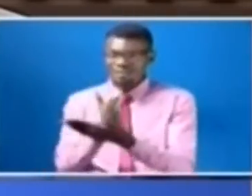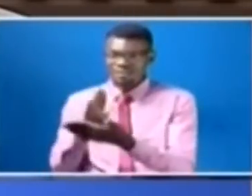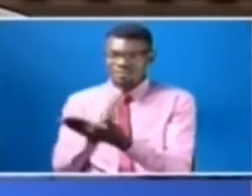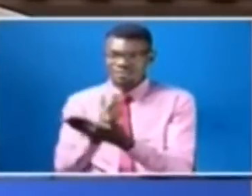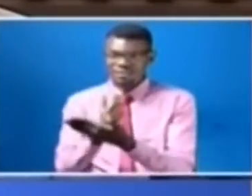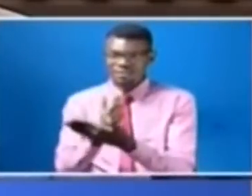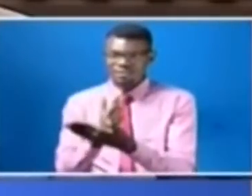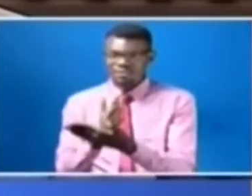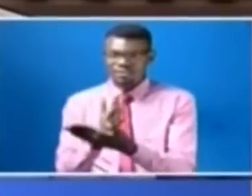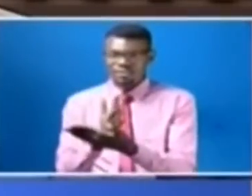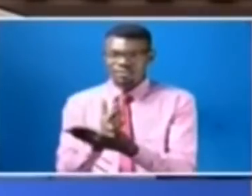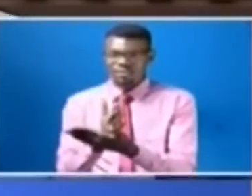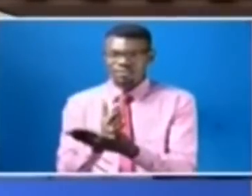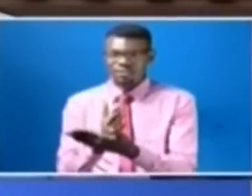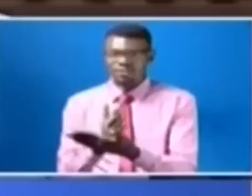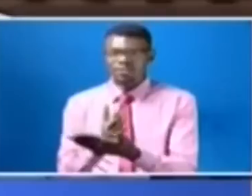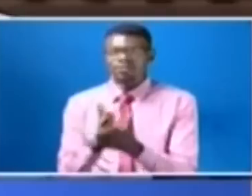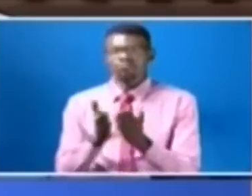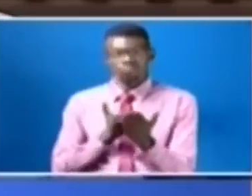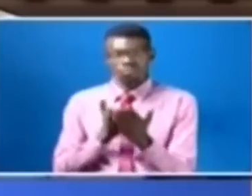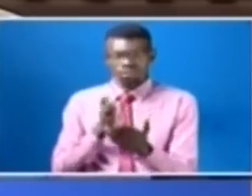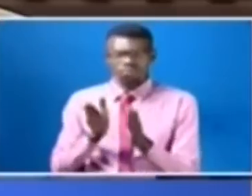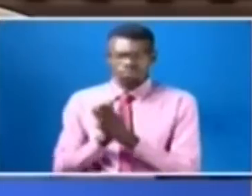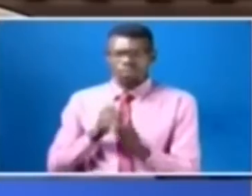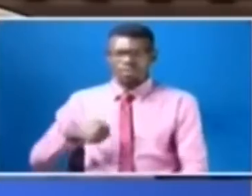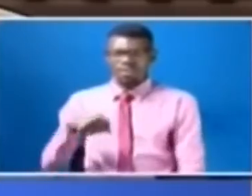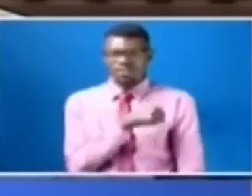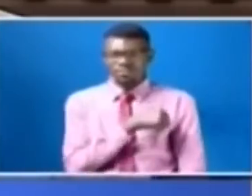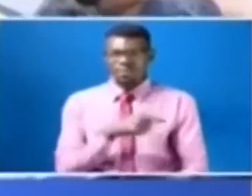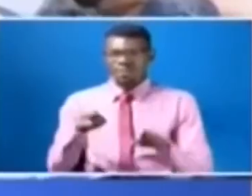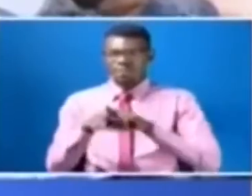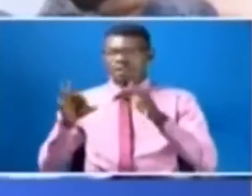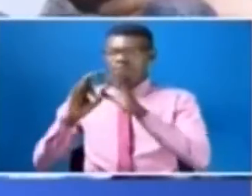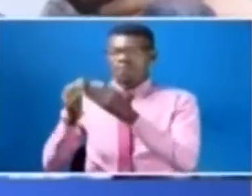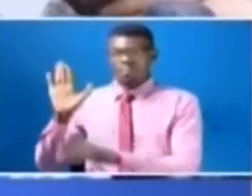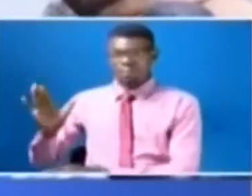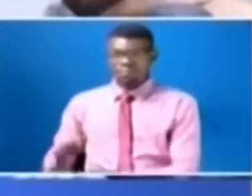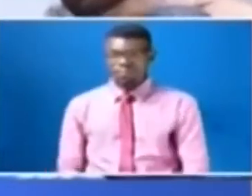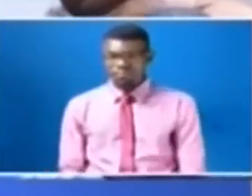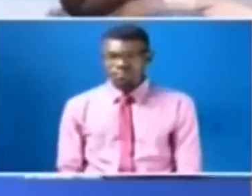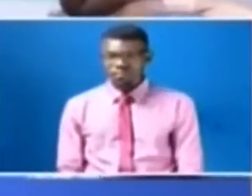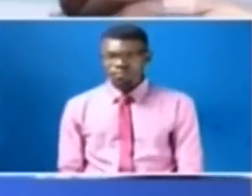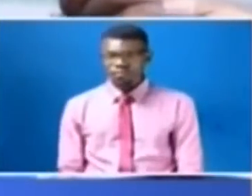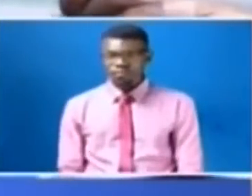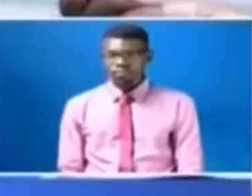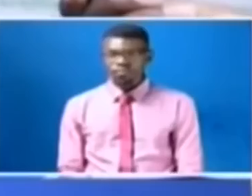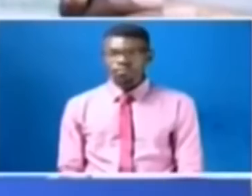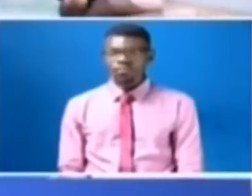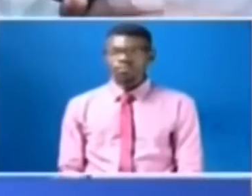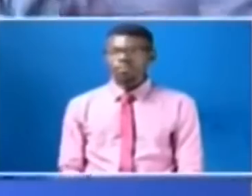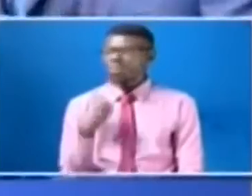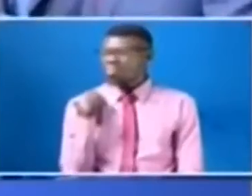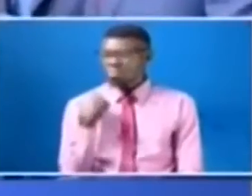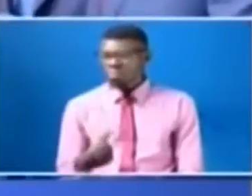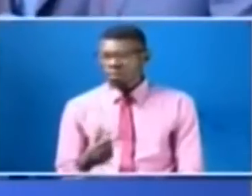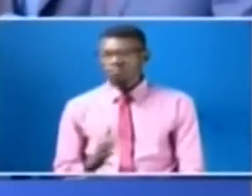through us and as well as through Bob's family. Despite rare public appearance in his final days, he